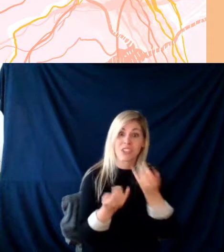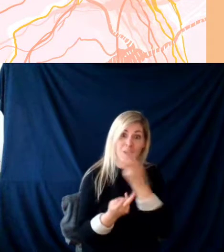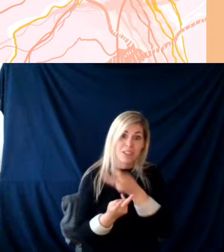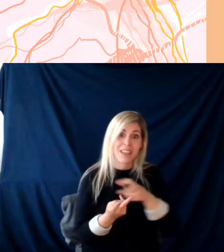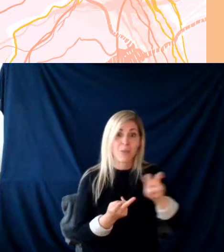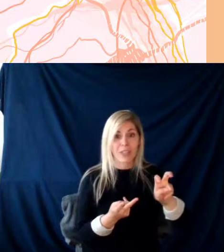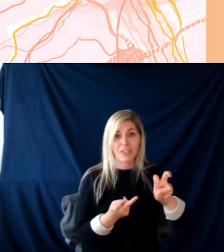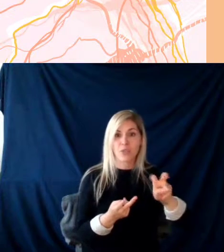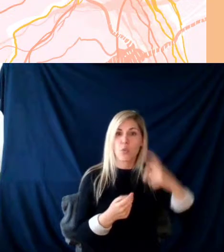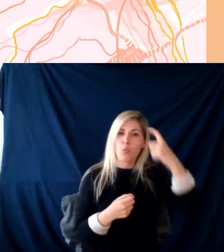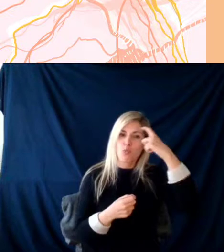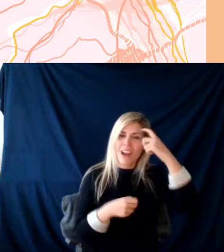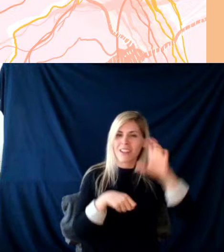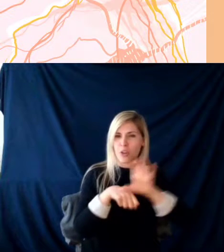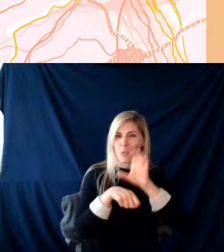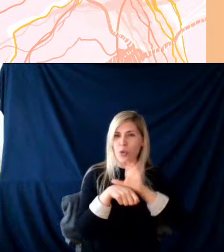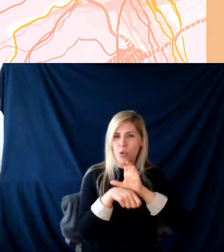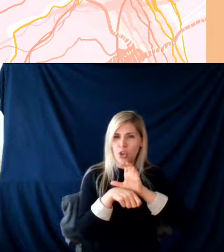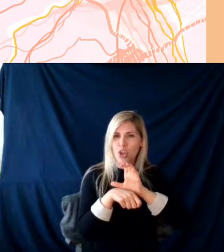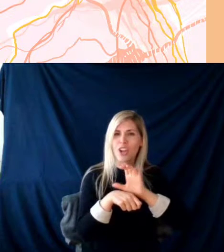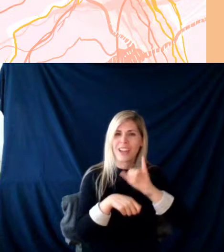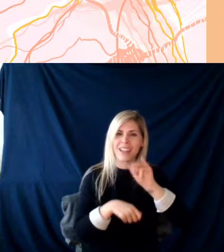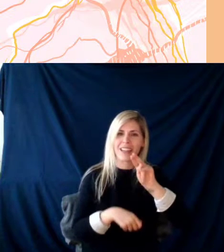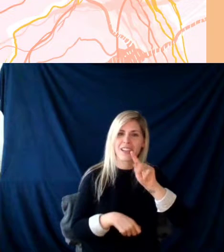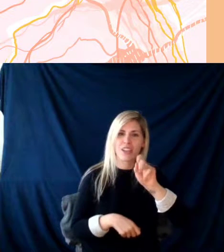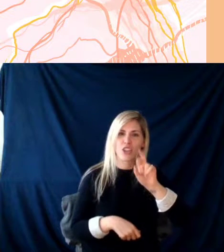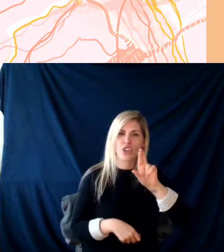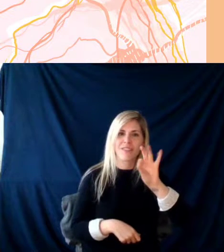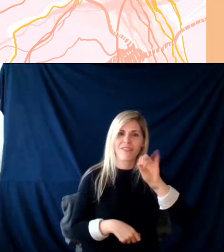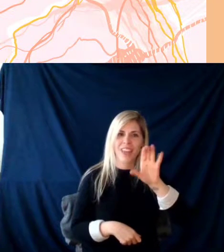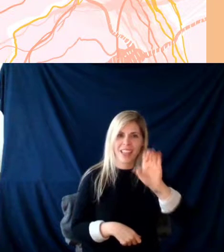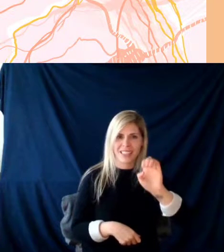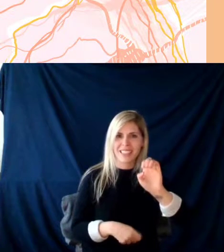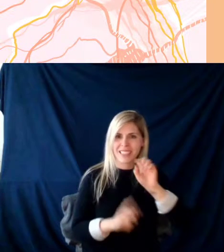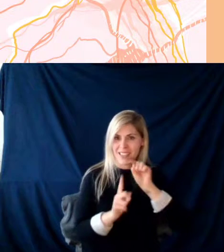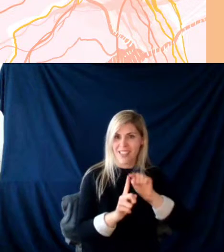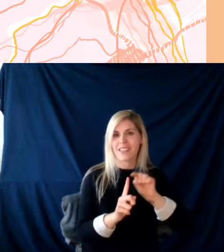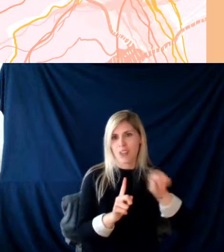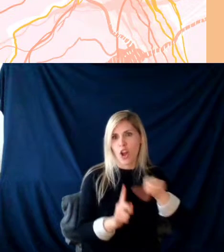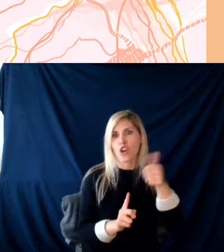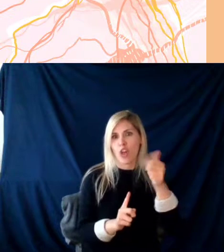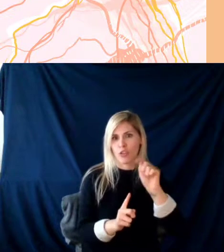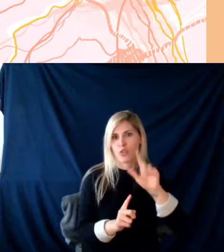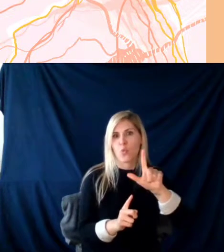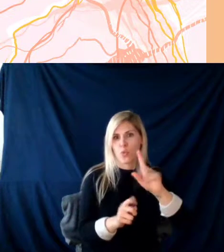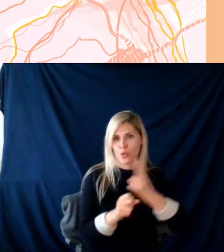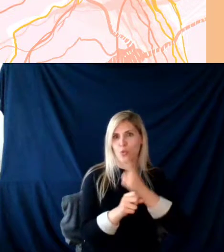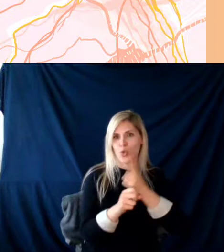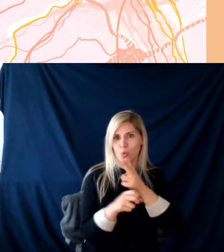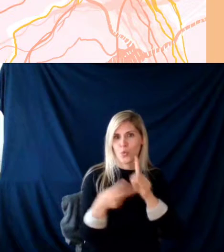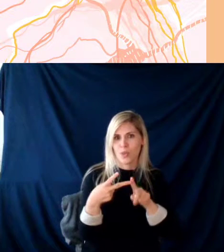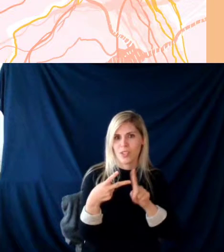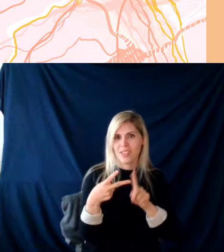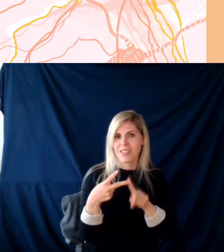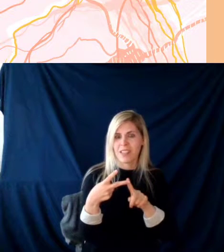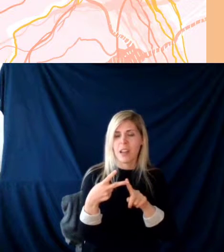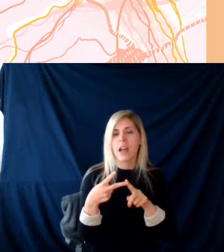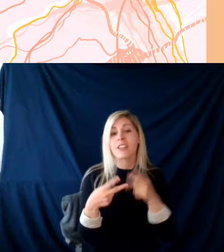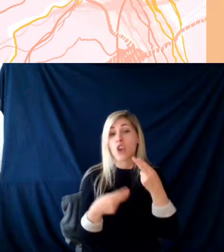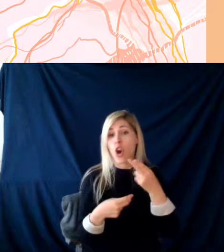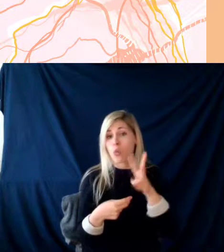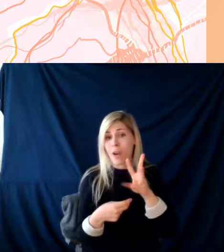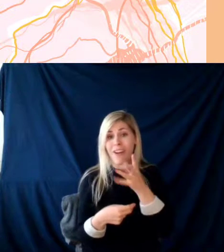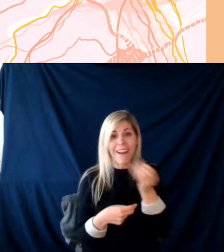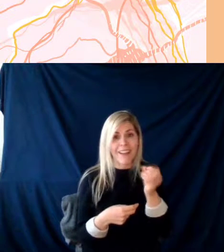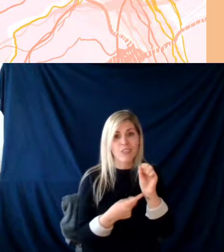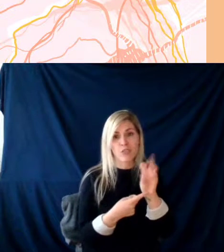into brain-computer interface, another one of the tools which we're using for this project, which is both a